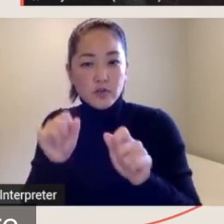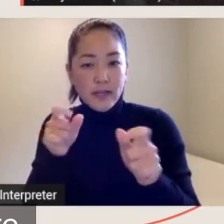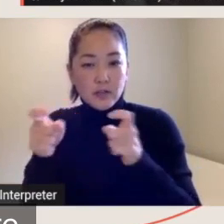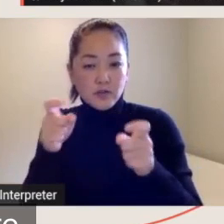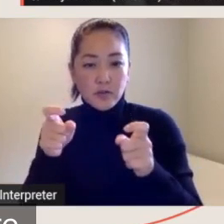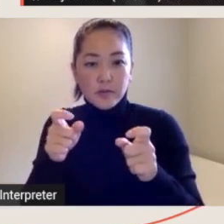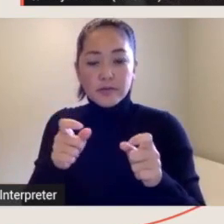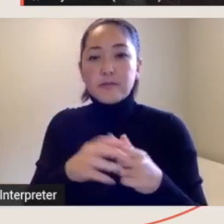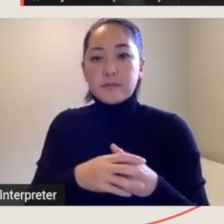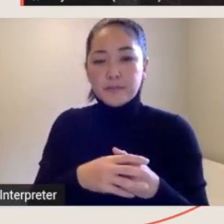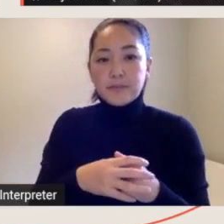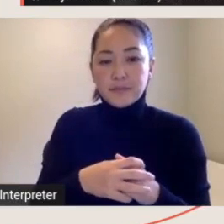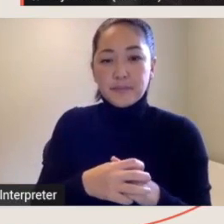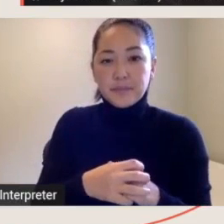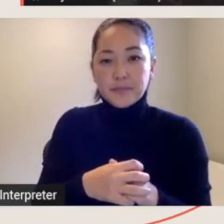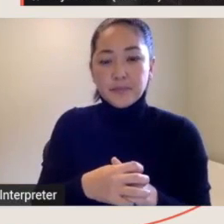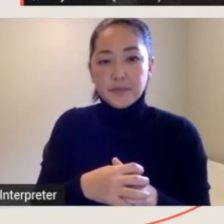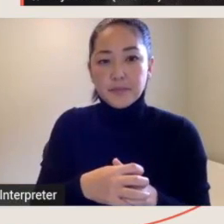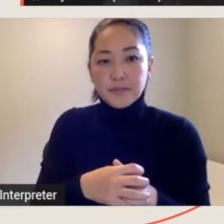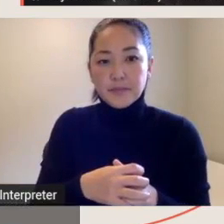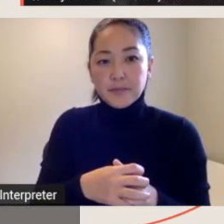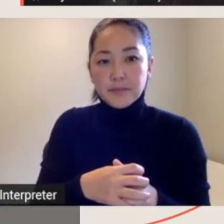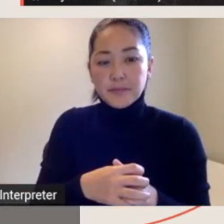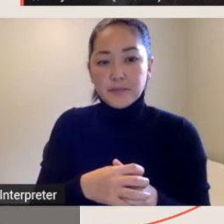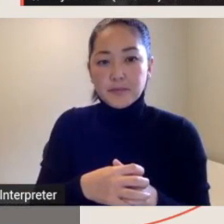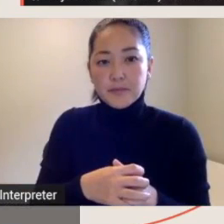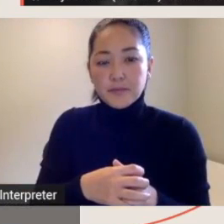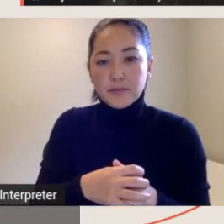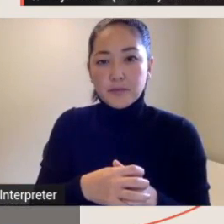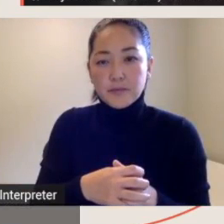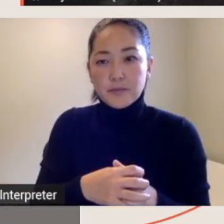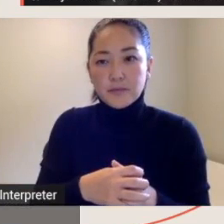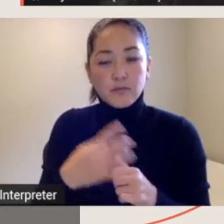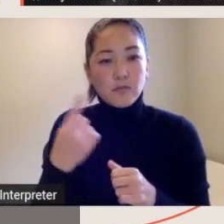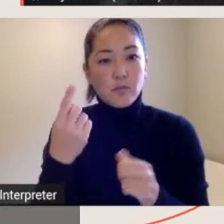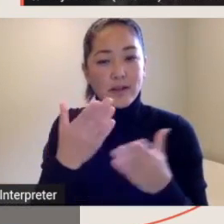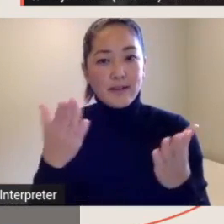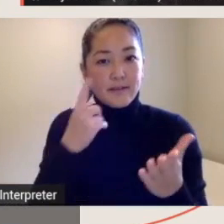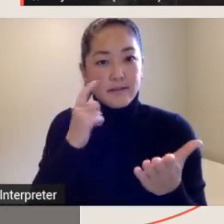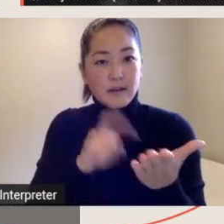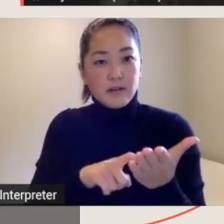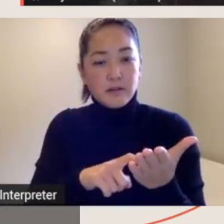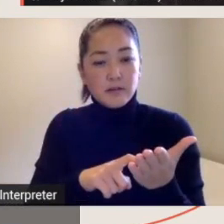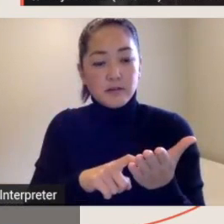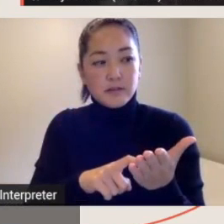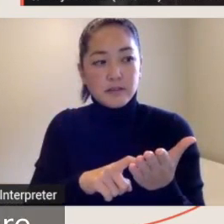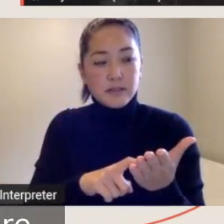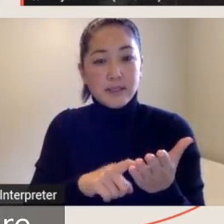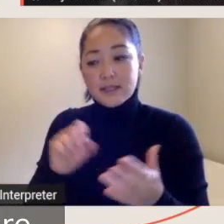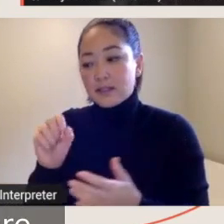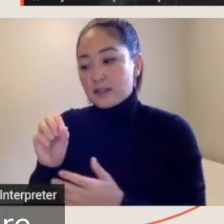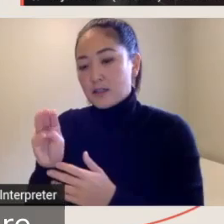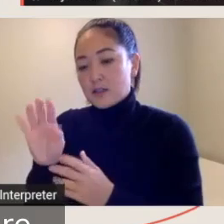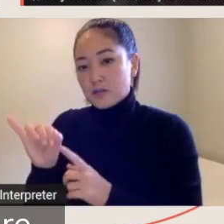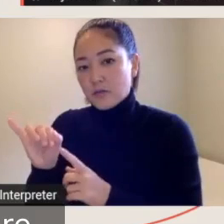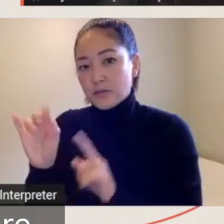than knowing what a scene would hold potentially. Just, you know, one of the things I noticed was whenever Somi goes to sort of